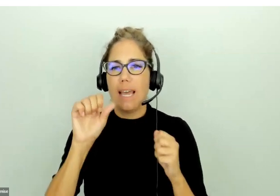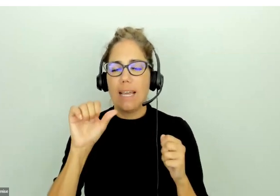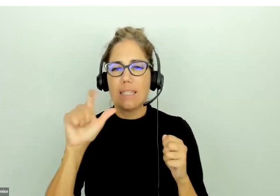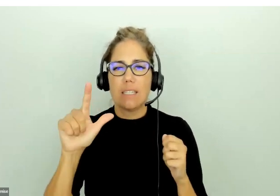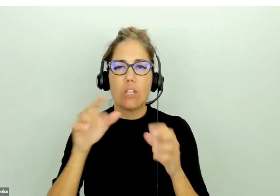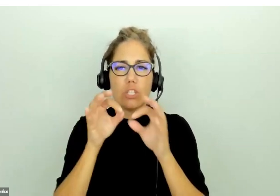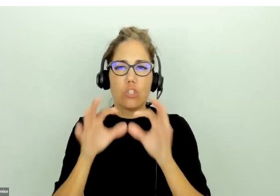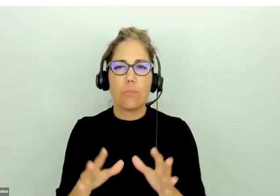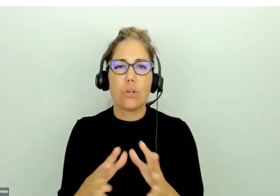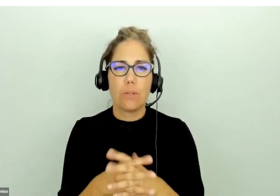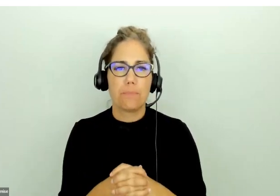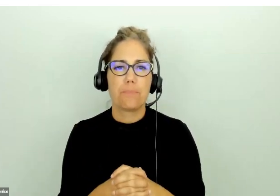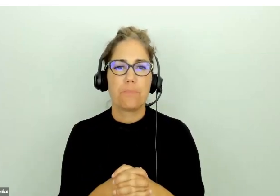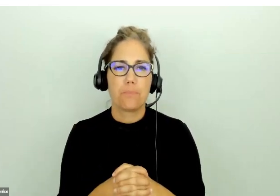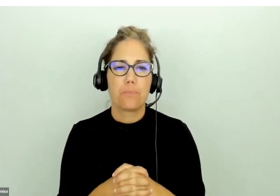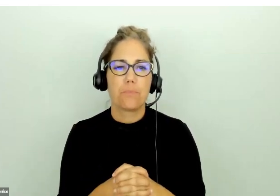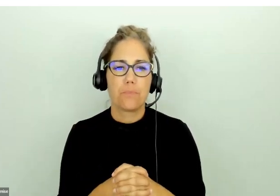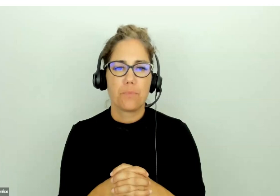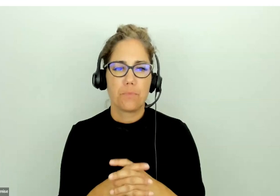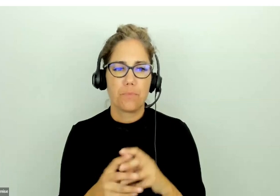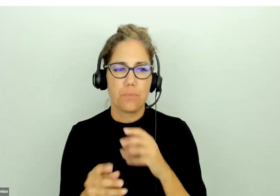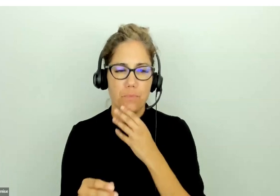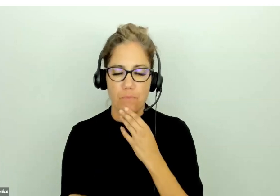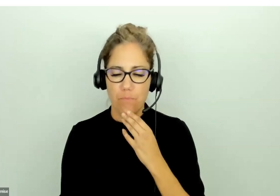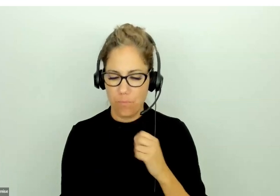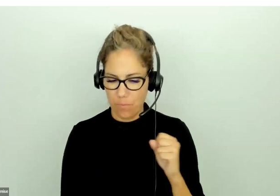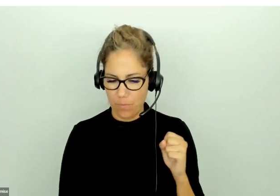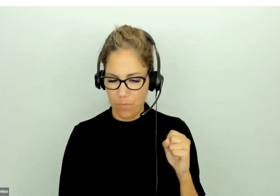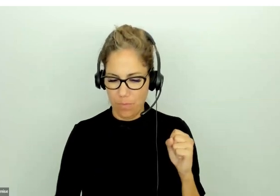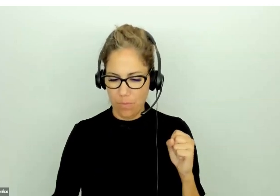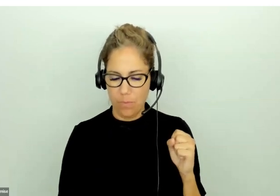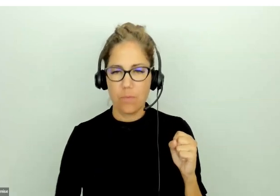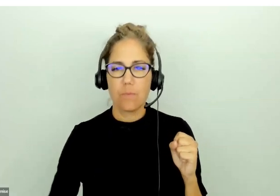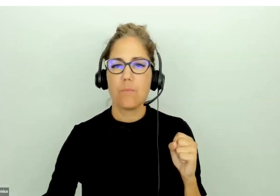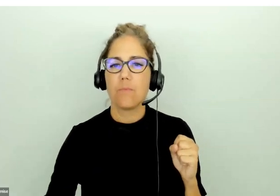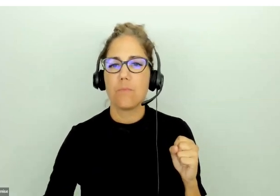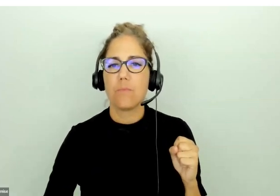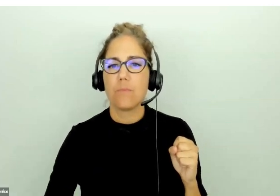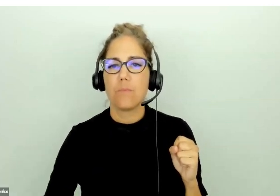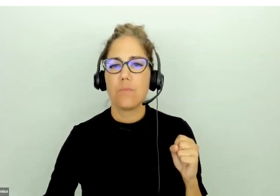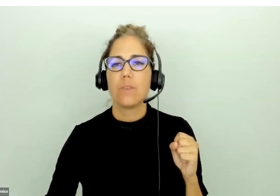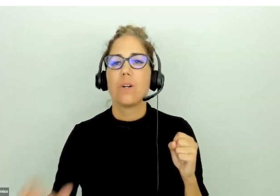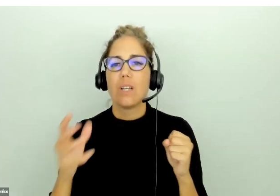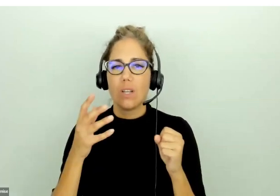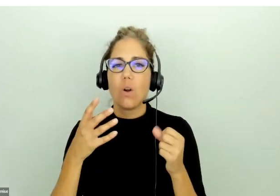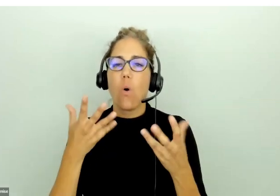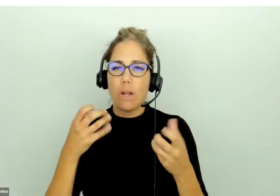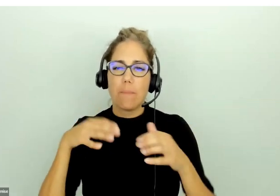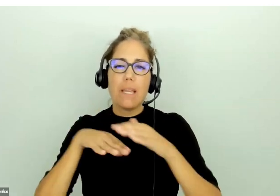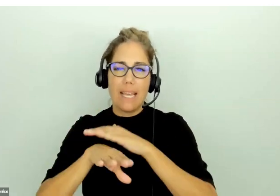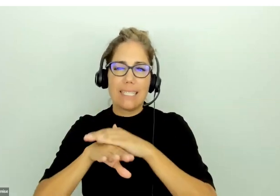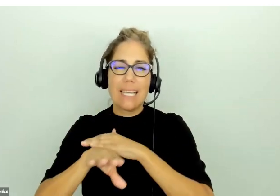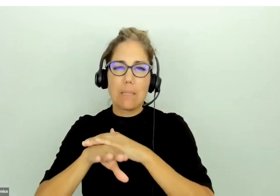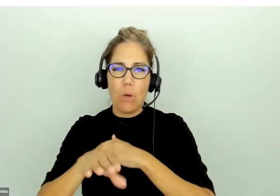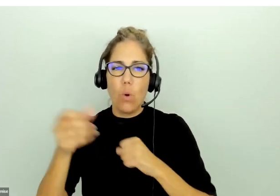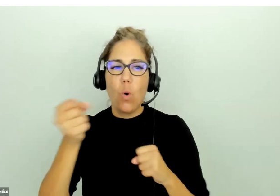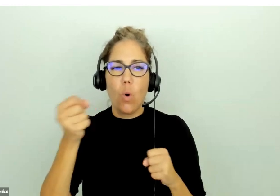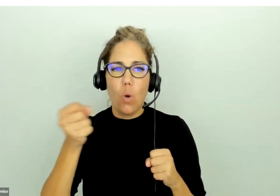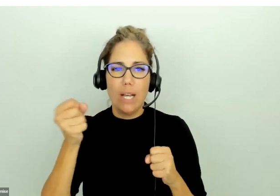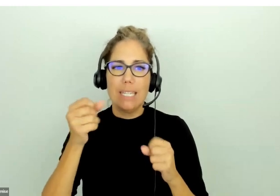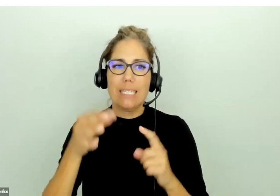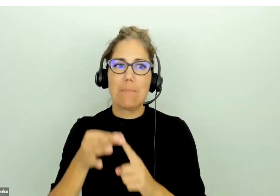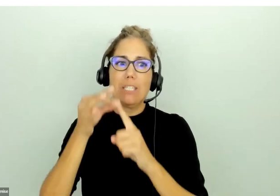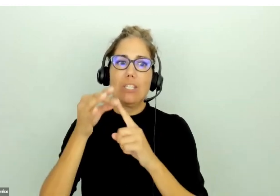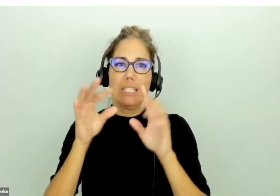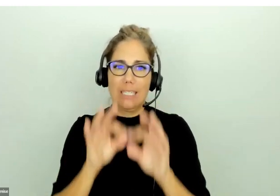kicked out of the webinar. And Marcia, let us know when we are back on. We want this to be accessible to everyone, and this is especially